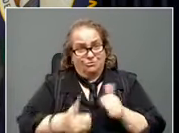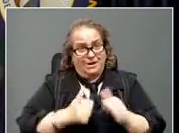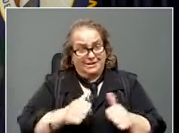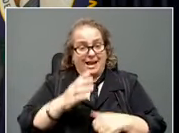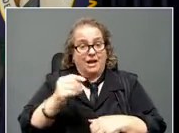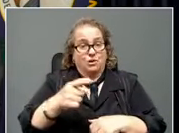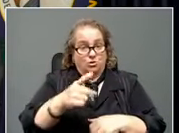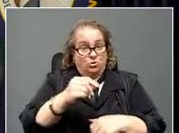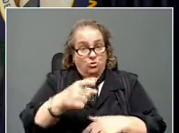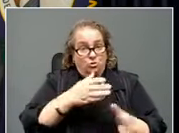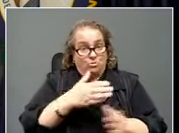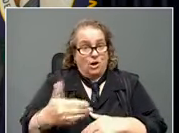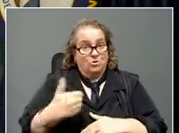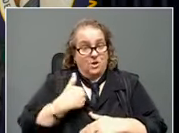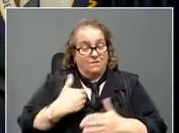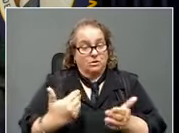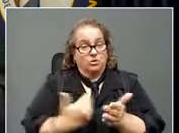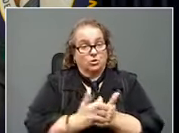this?